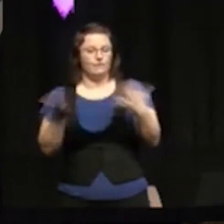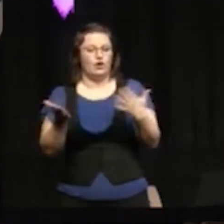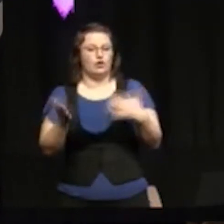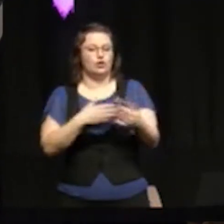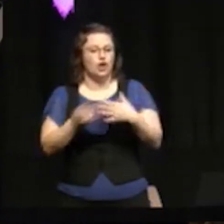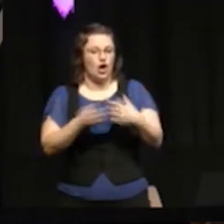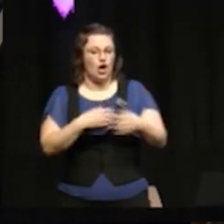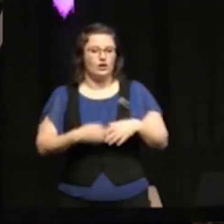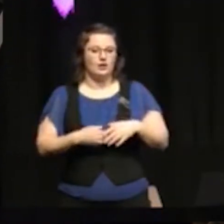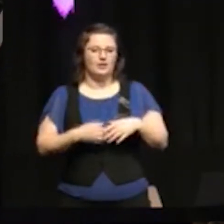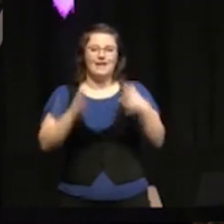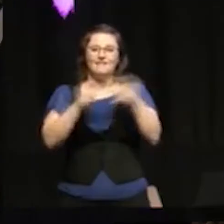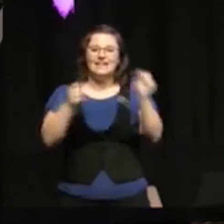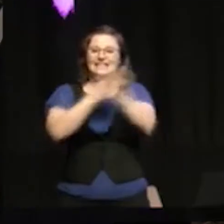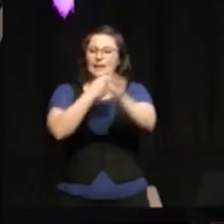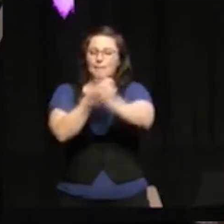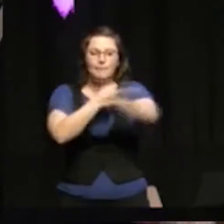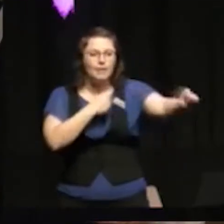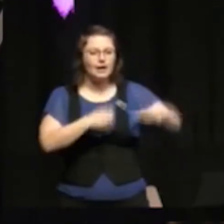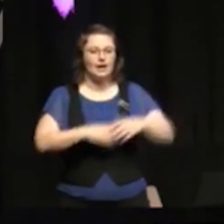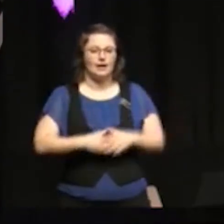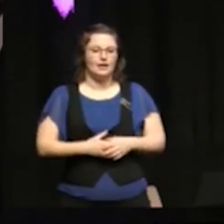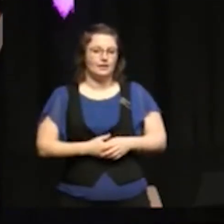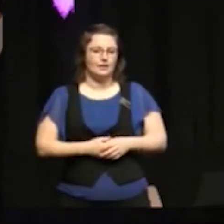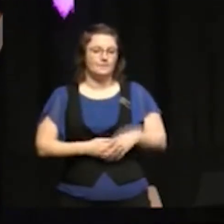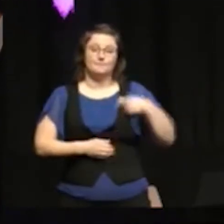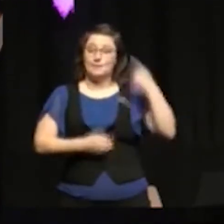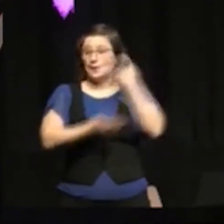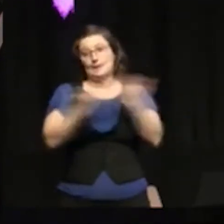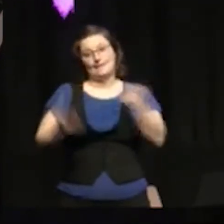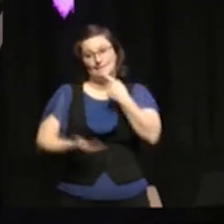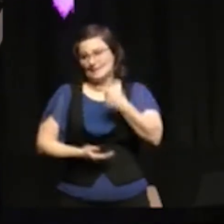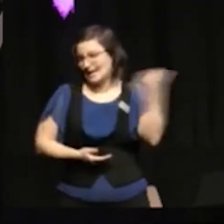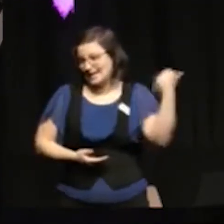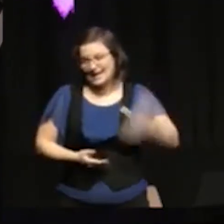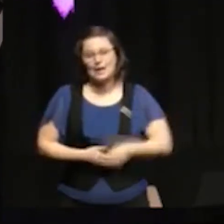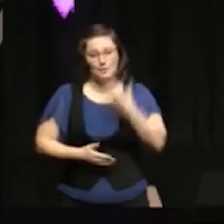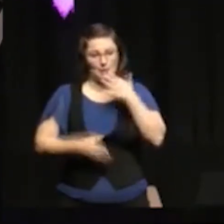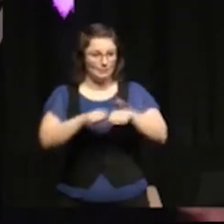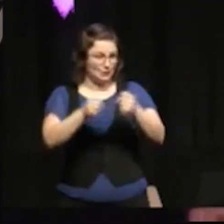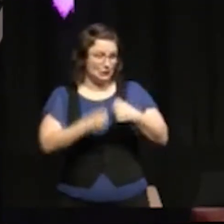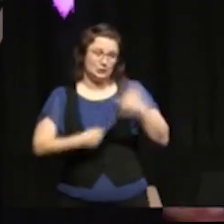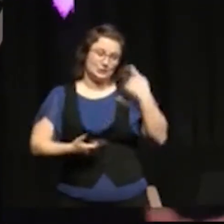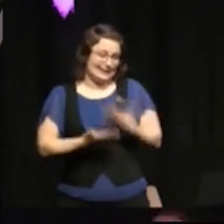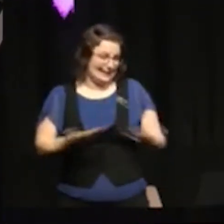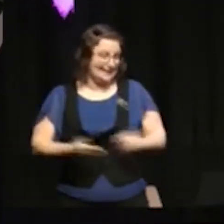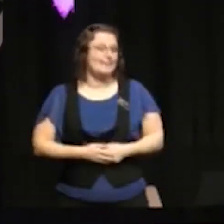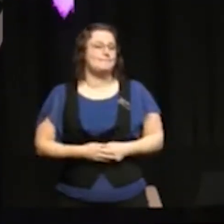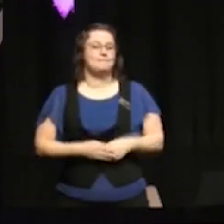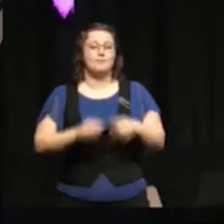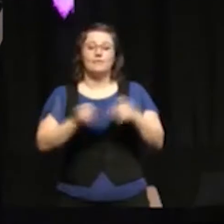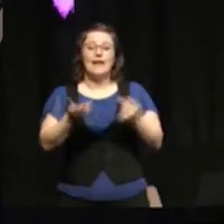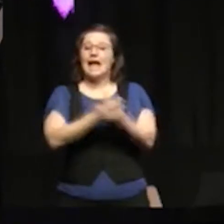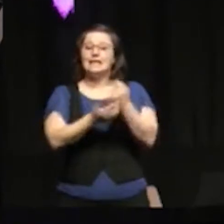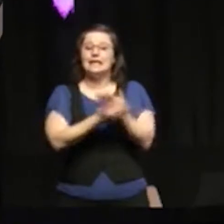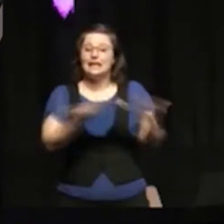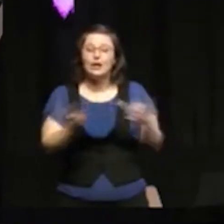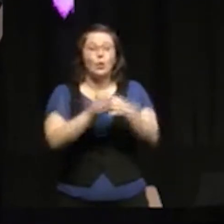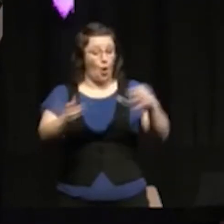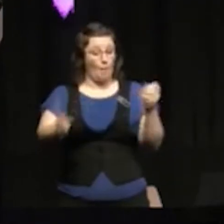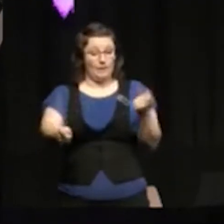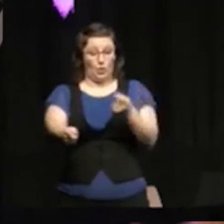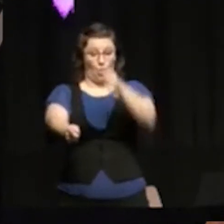dictators will be happy from what you're doing. Because bringing the freedom fighters here, maybe they will pay transportation also.